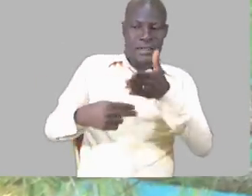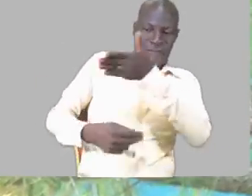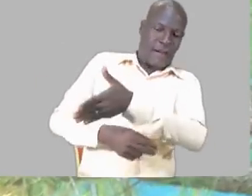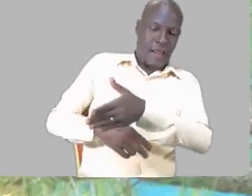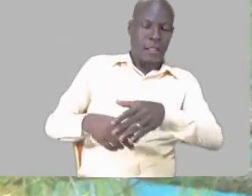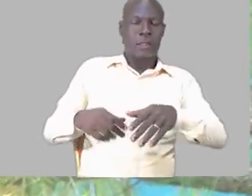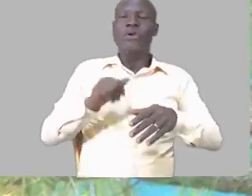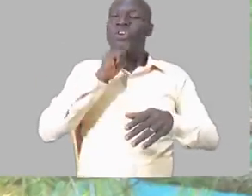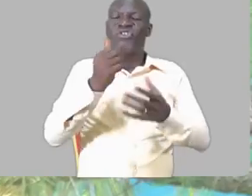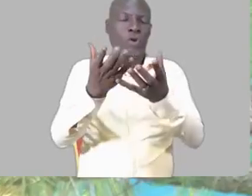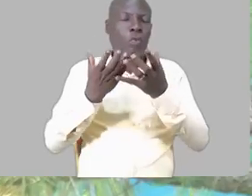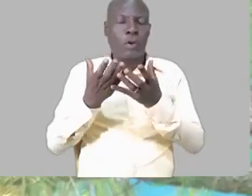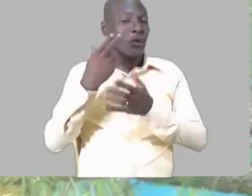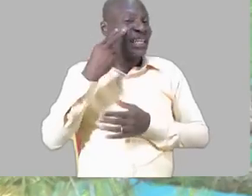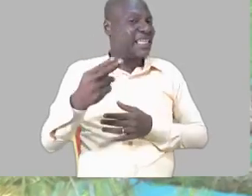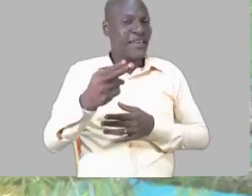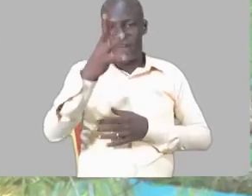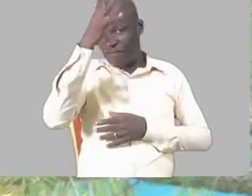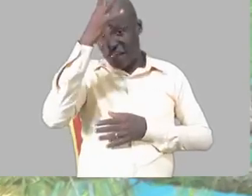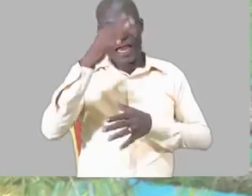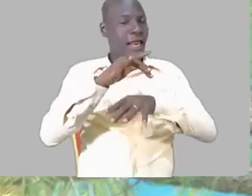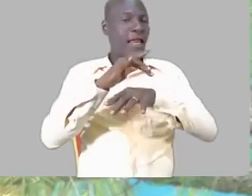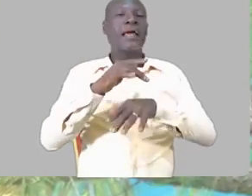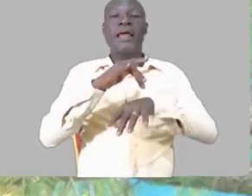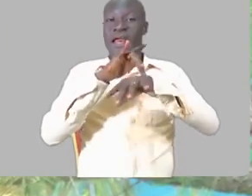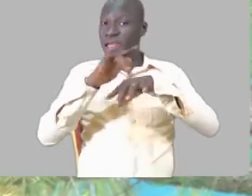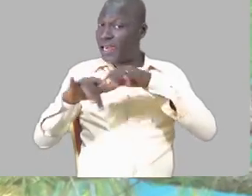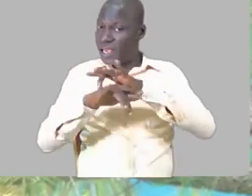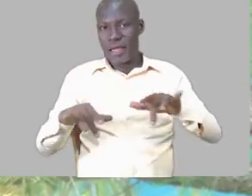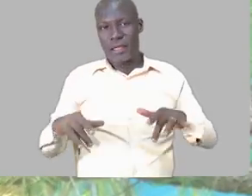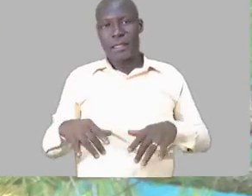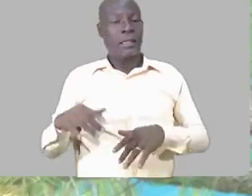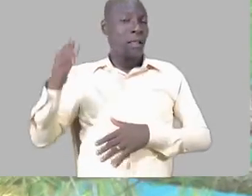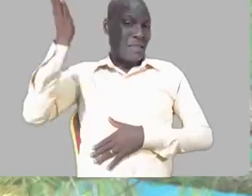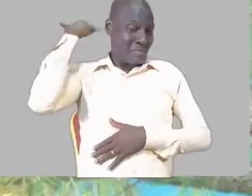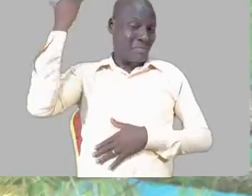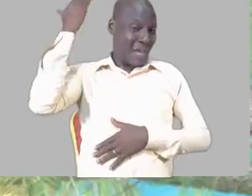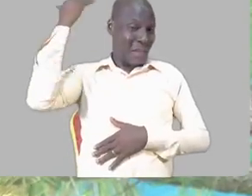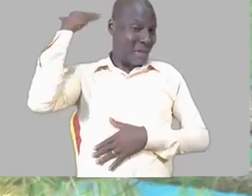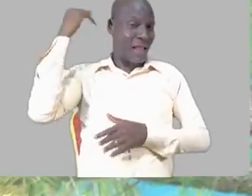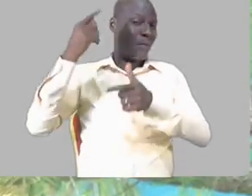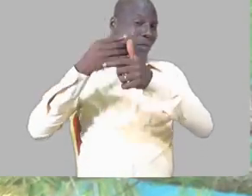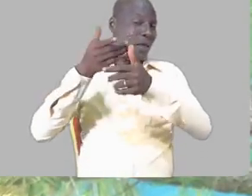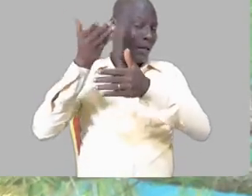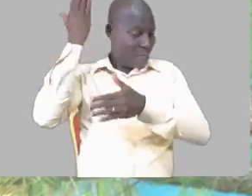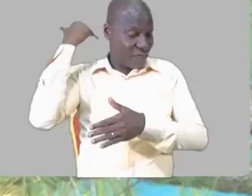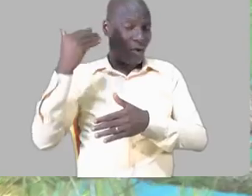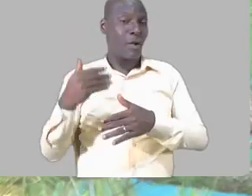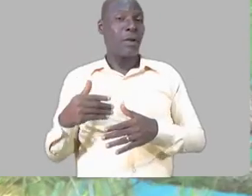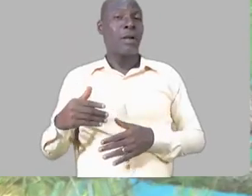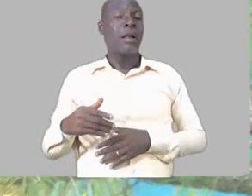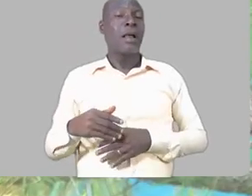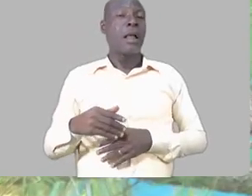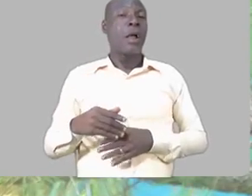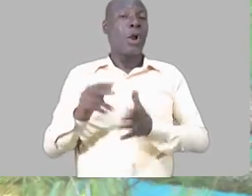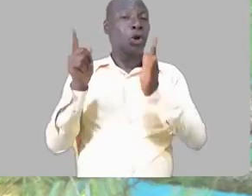person, Omu, Omo Papa, at the jasso. In fact, during the Patriarcha age, any Mosaica age, no,